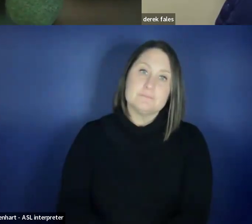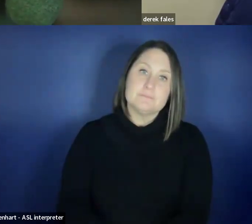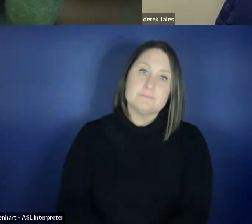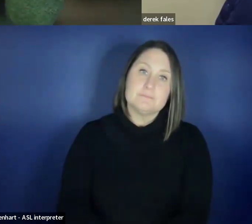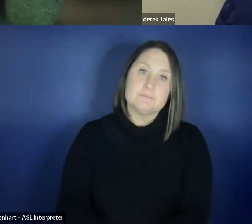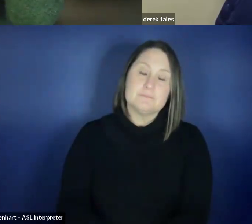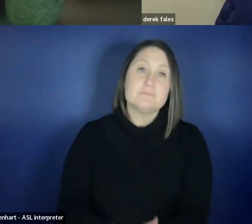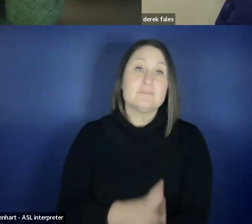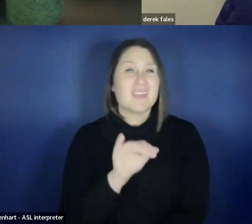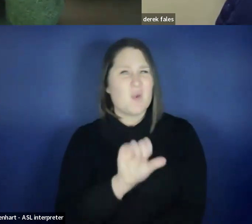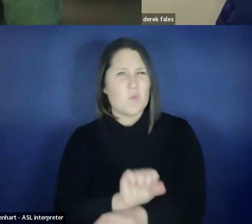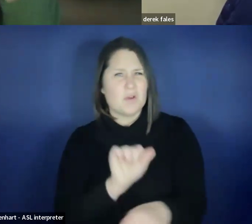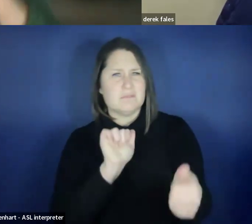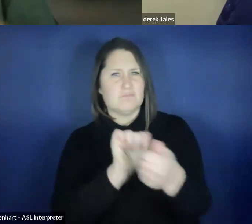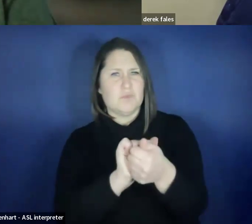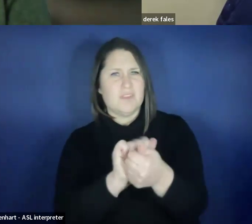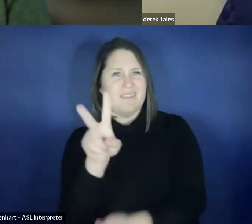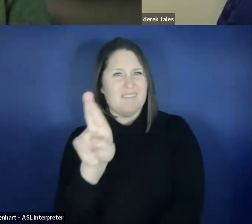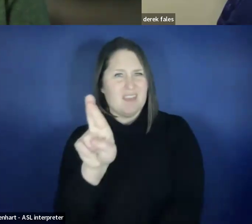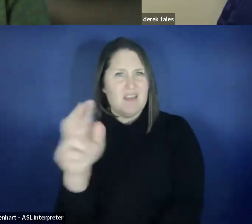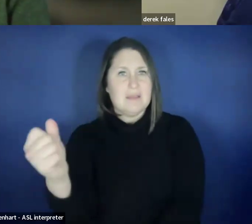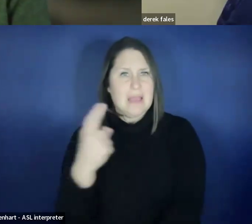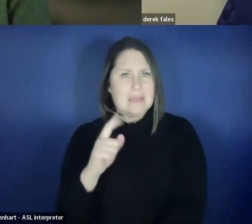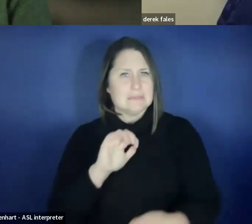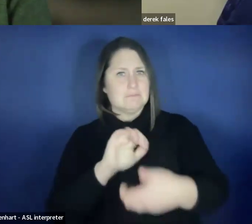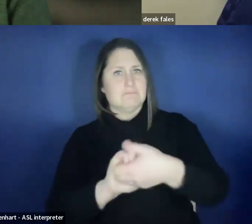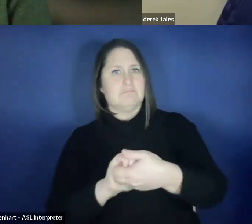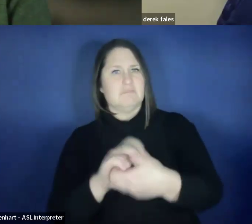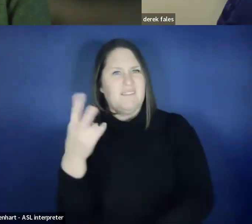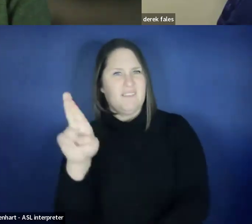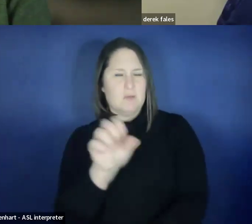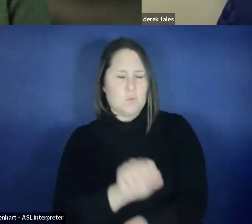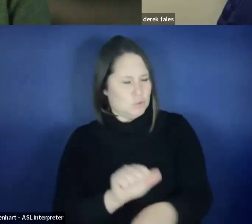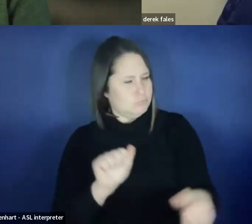worked closely with the VR agency. The other question was, how are we partnering with VR in this?